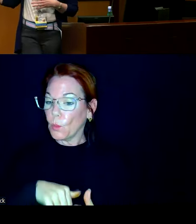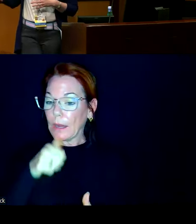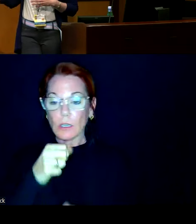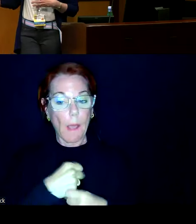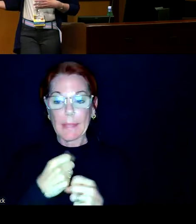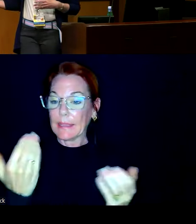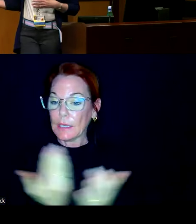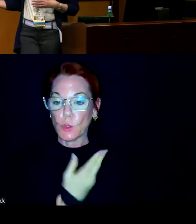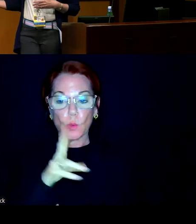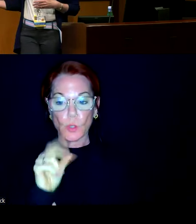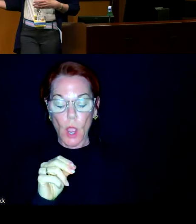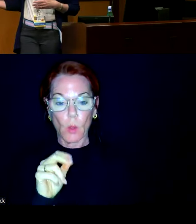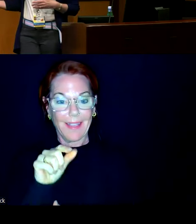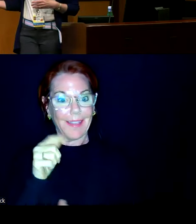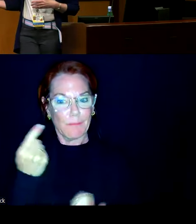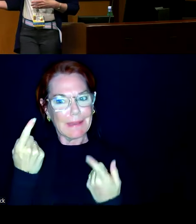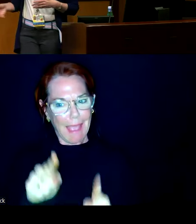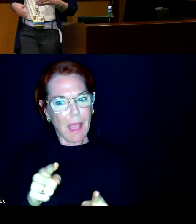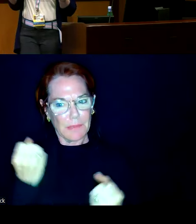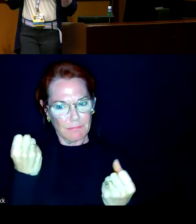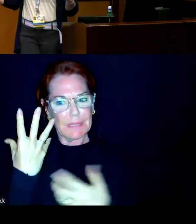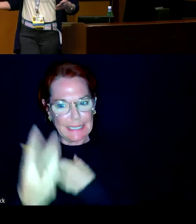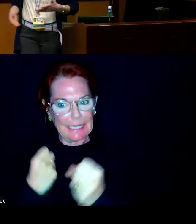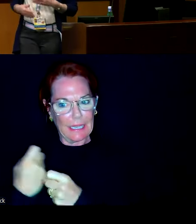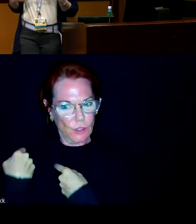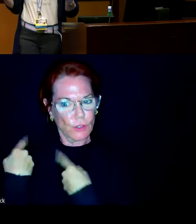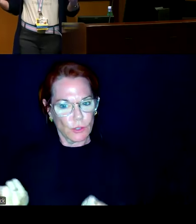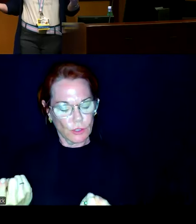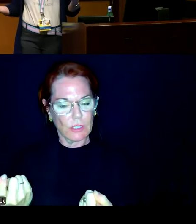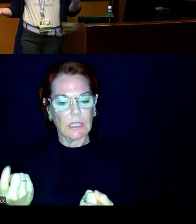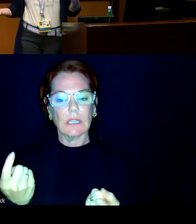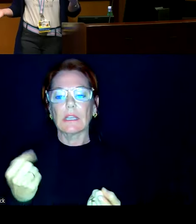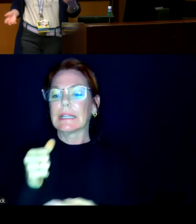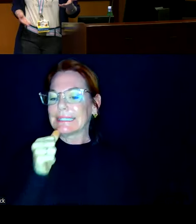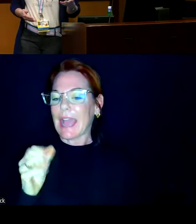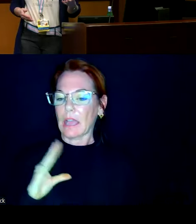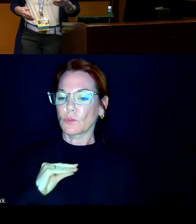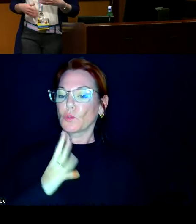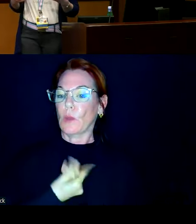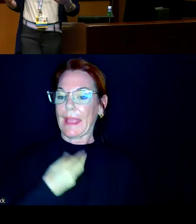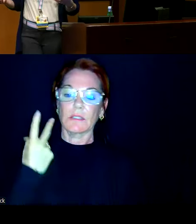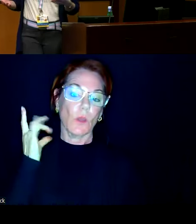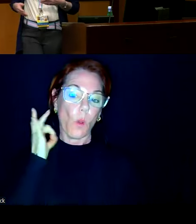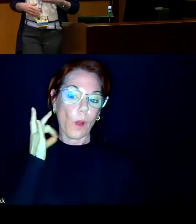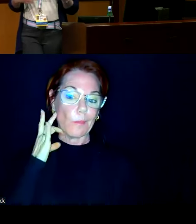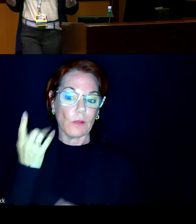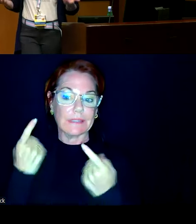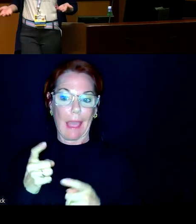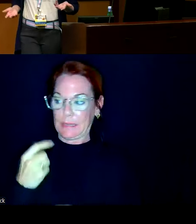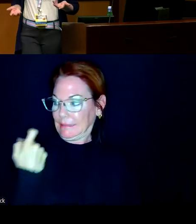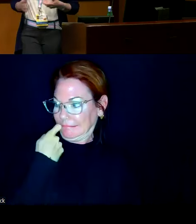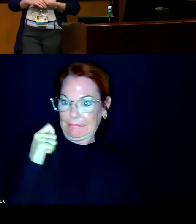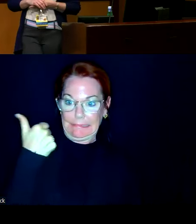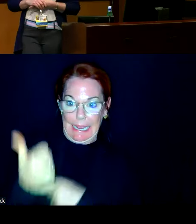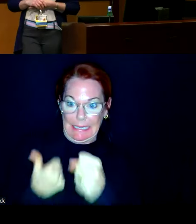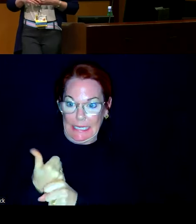trans kids. This is stuff that's been happening for years. It's not that trans hormones have been happening in the last 10 years. It's been happening